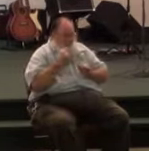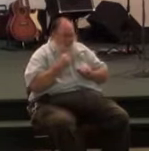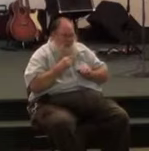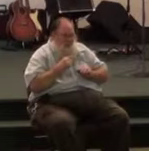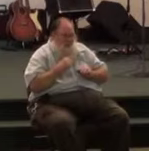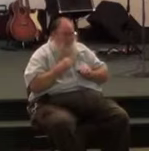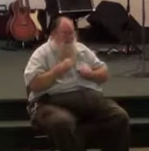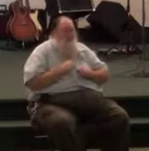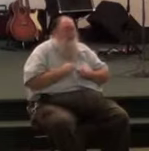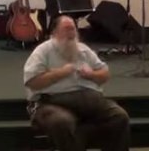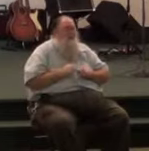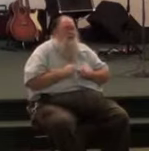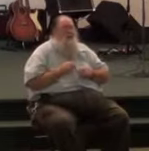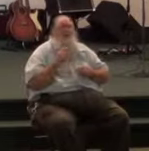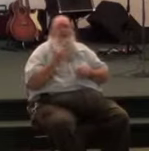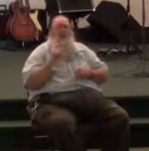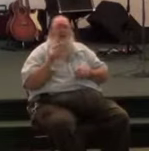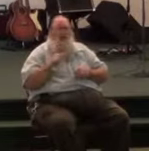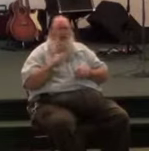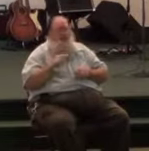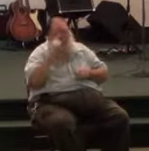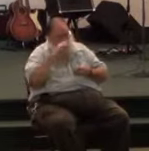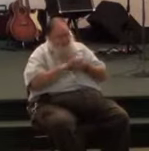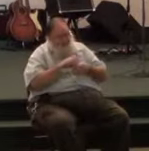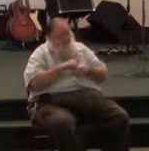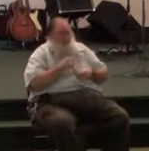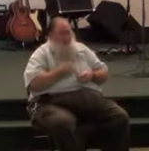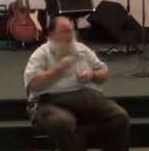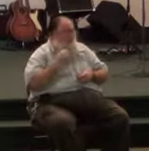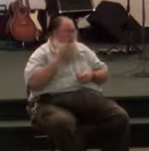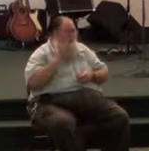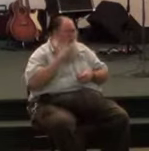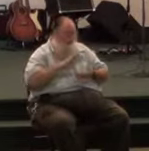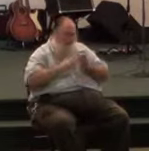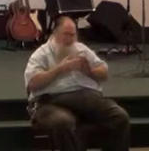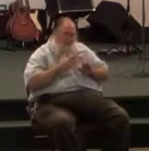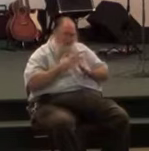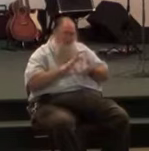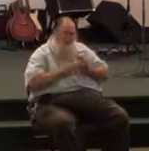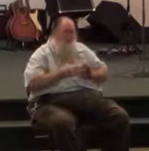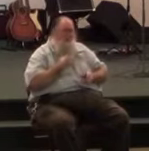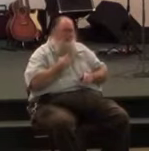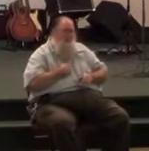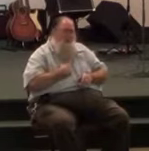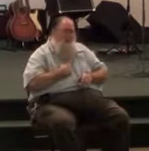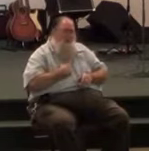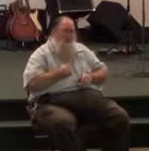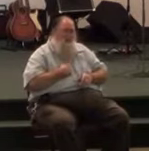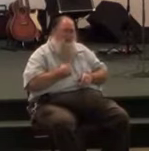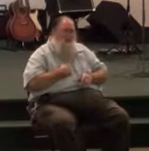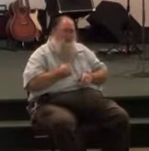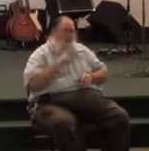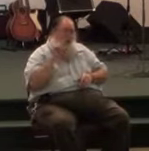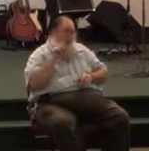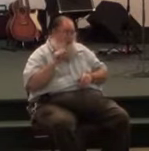who believes in me will never be thirsty. And I ask you this morning, do you